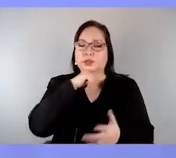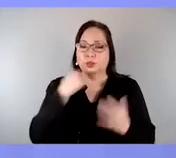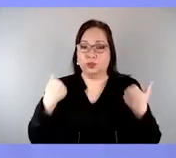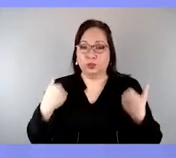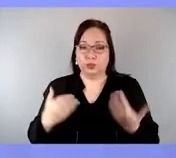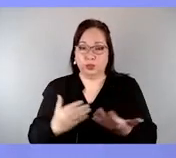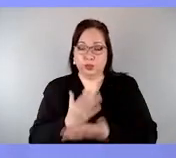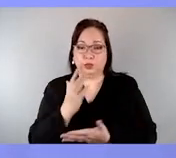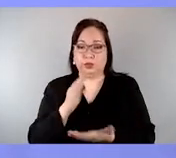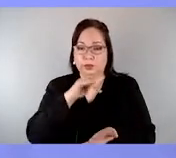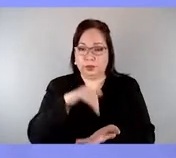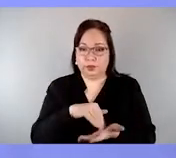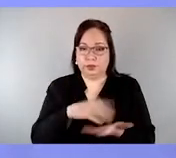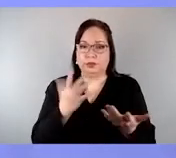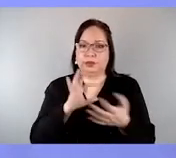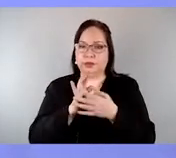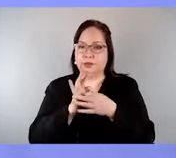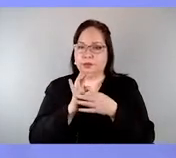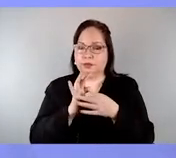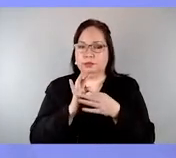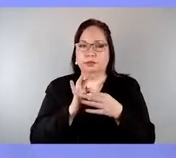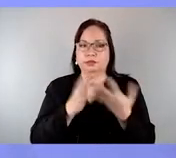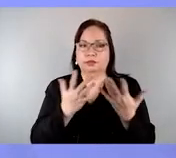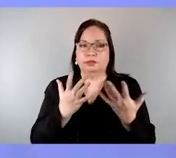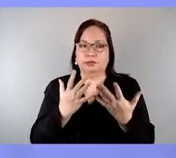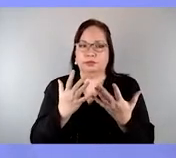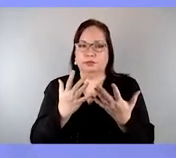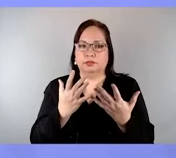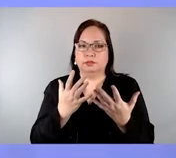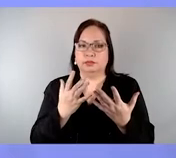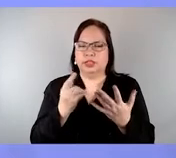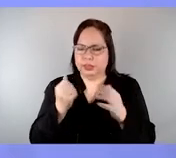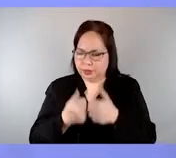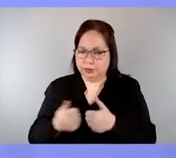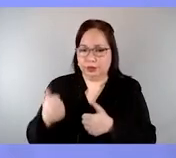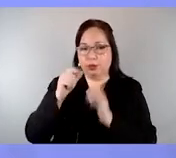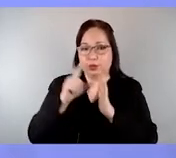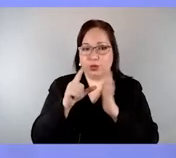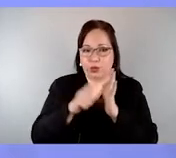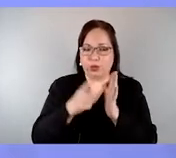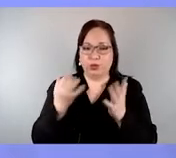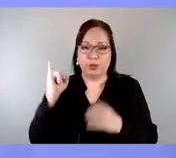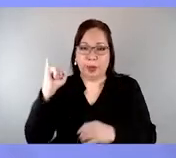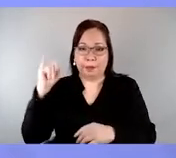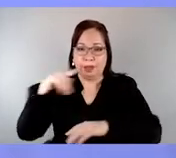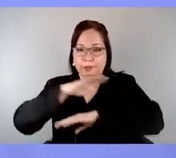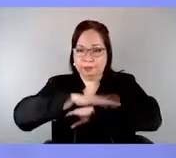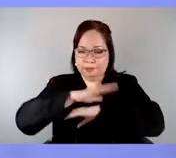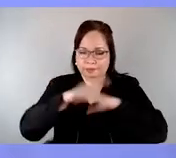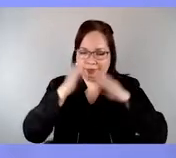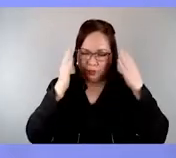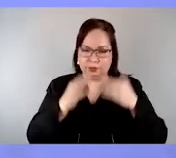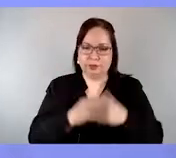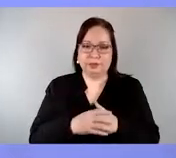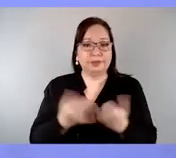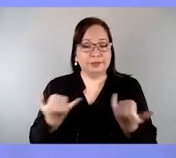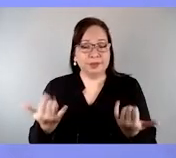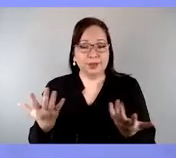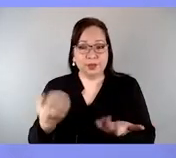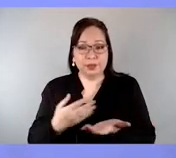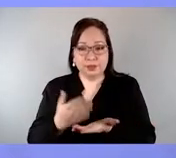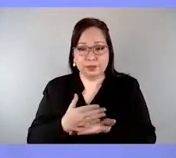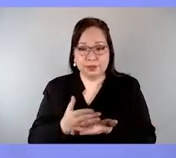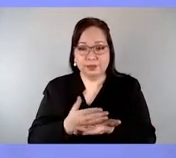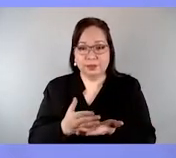lawyers affiliated with the Katutubo desk of the center. Today, I would like to discuss